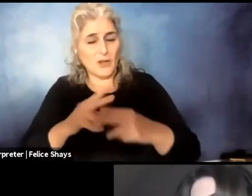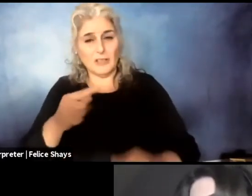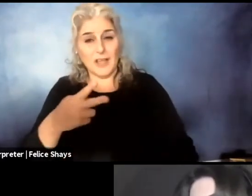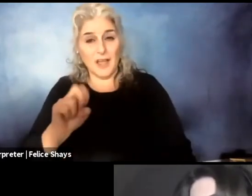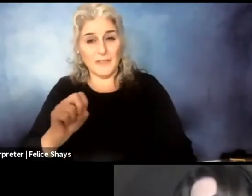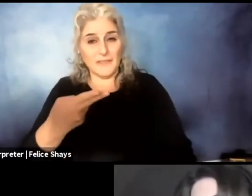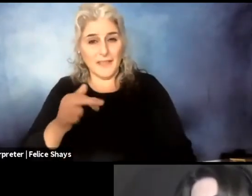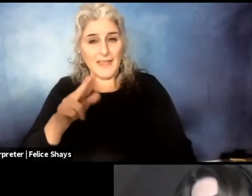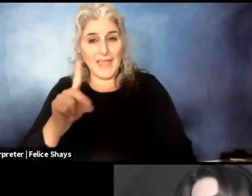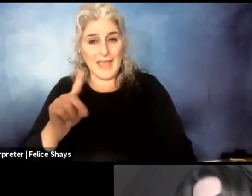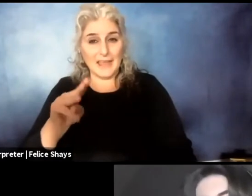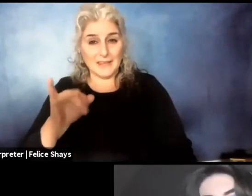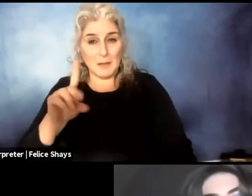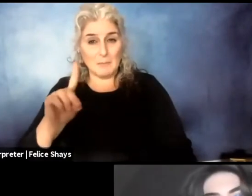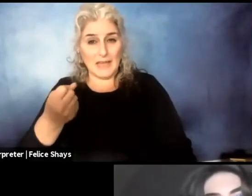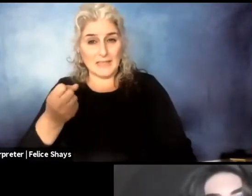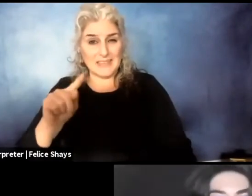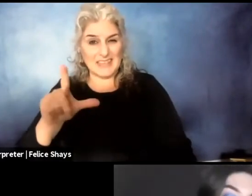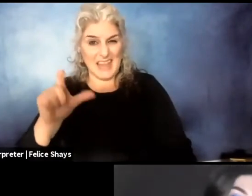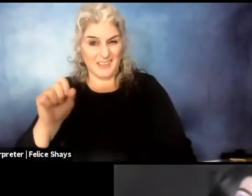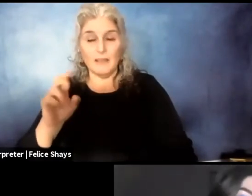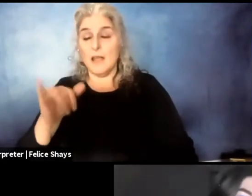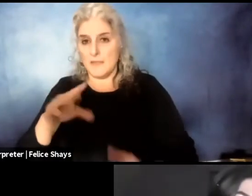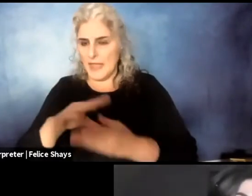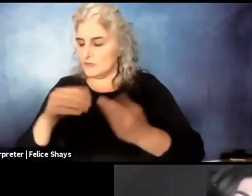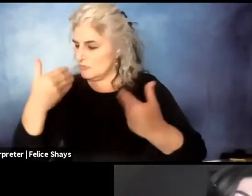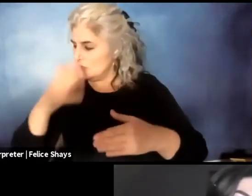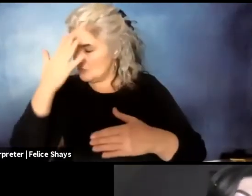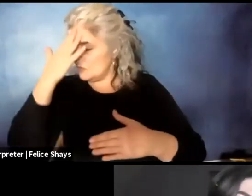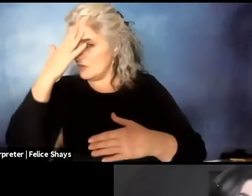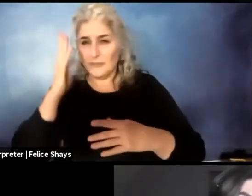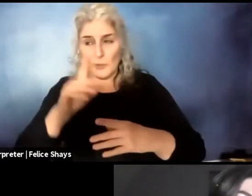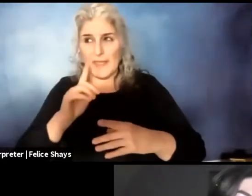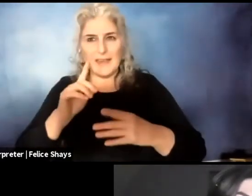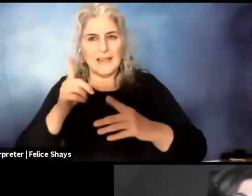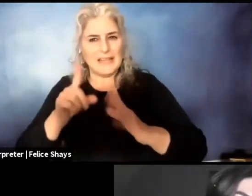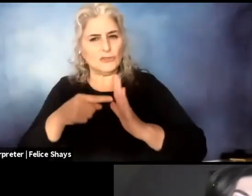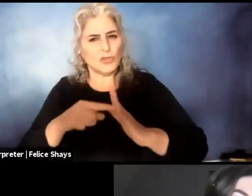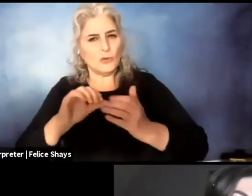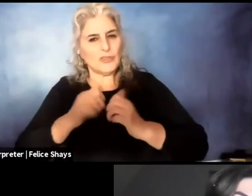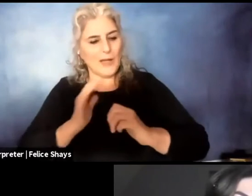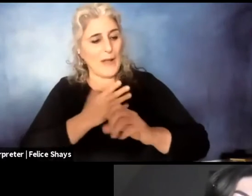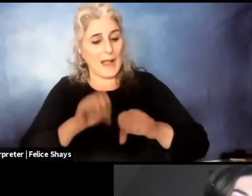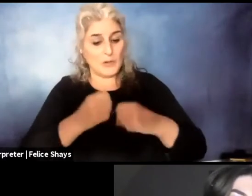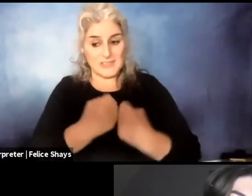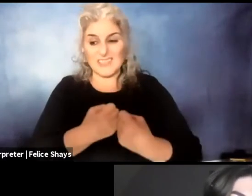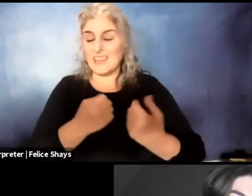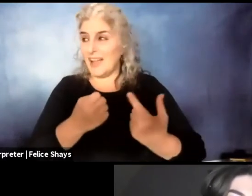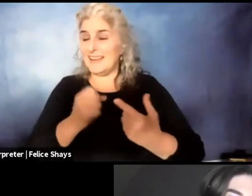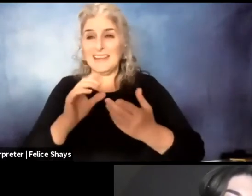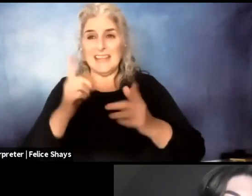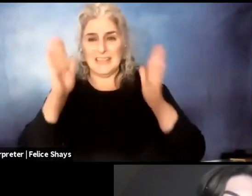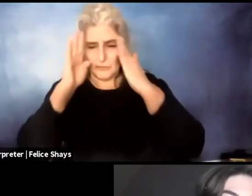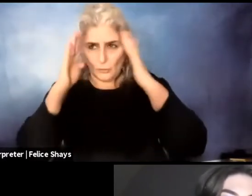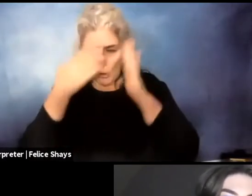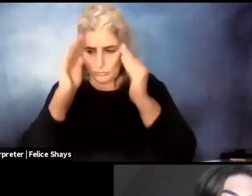very dystopic view of how our society is becoming less into expanding ideas around sex